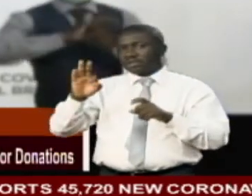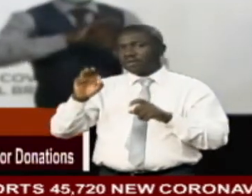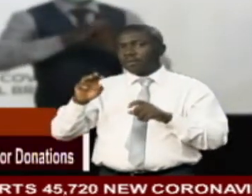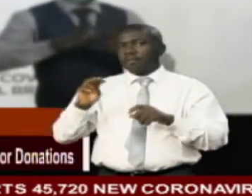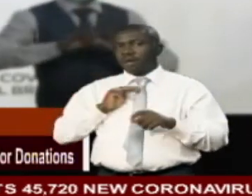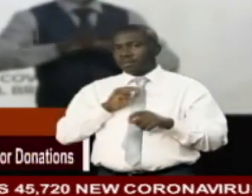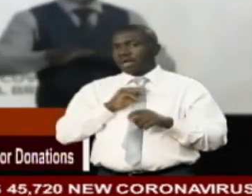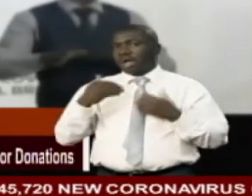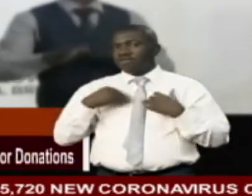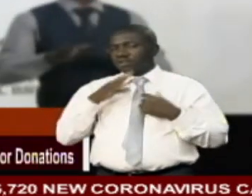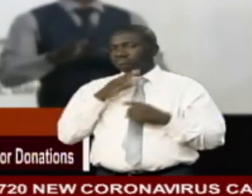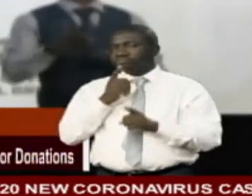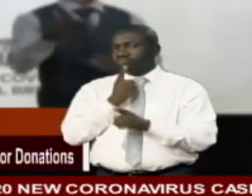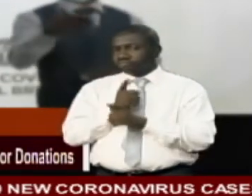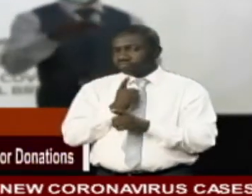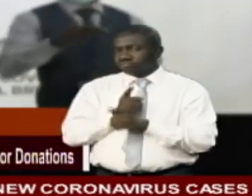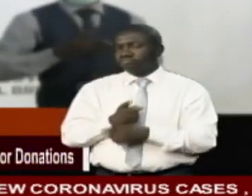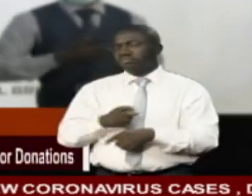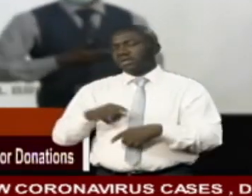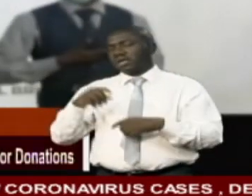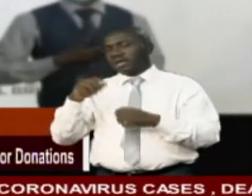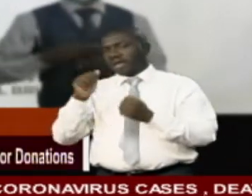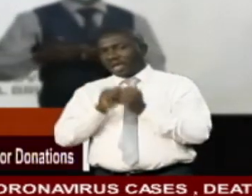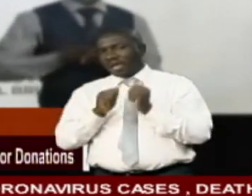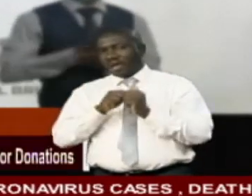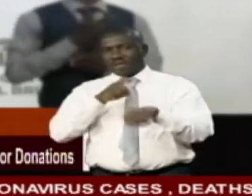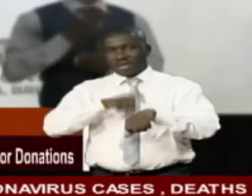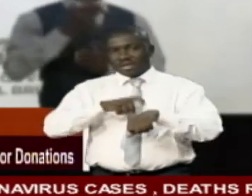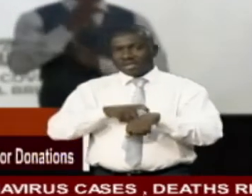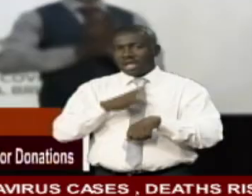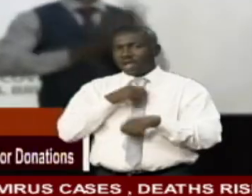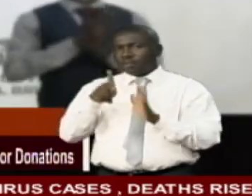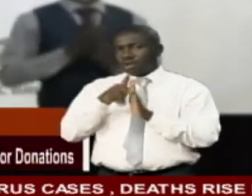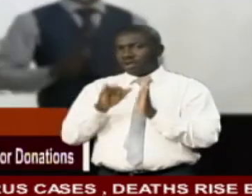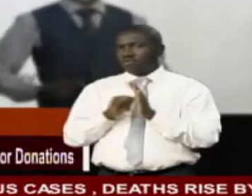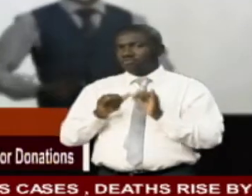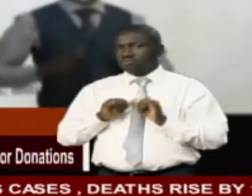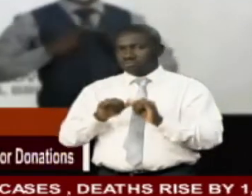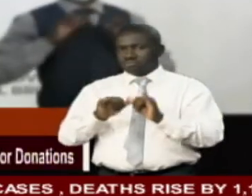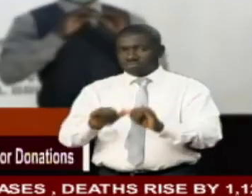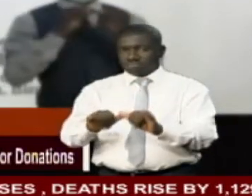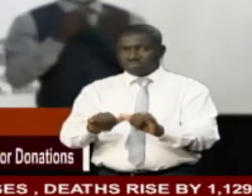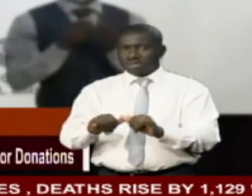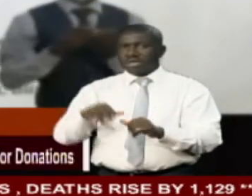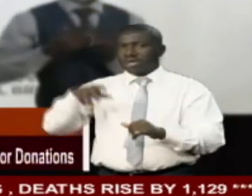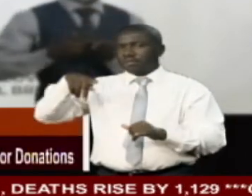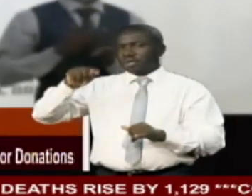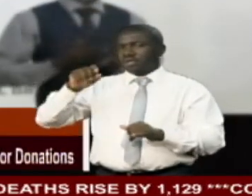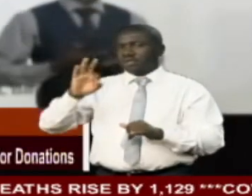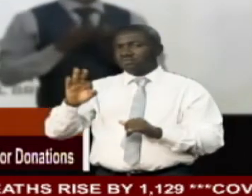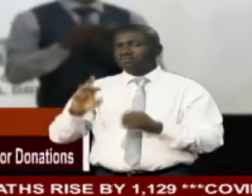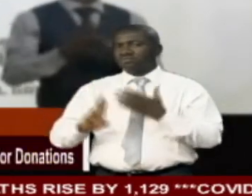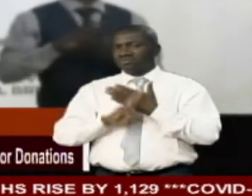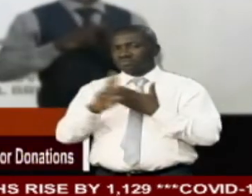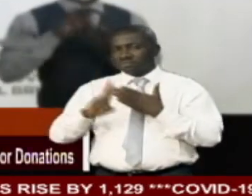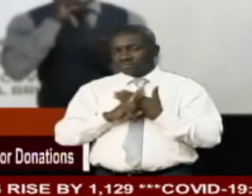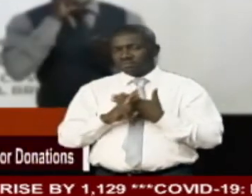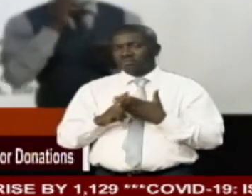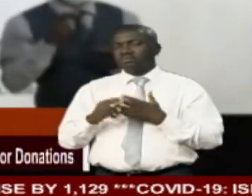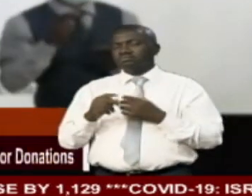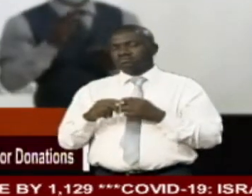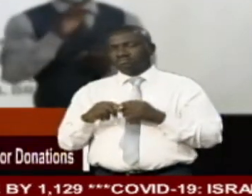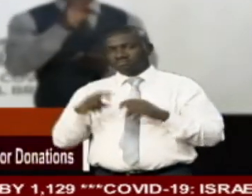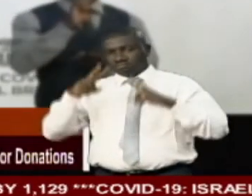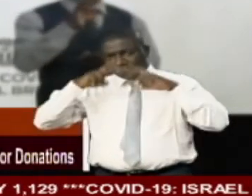regular exercise, adding that the policy will be sustained. PTF carried out a risk assessment and tested all its members